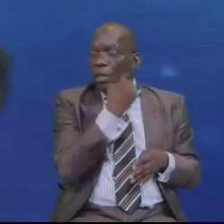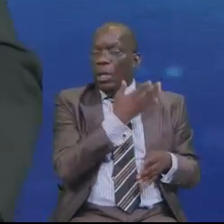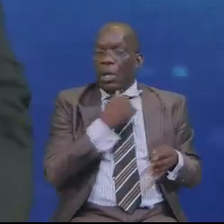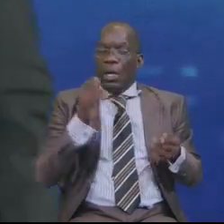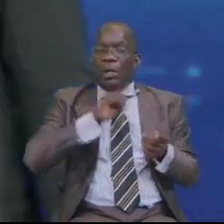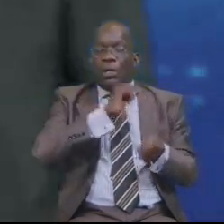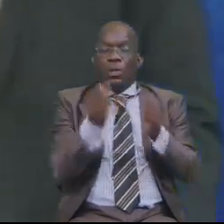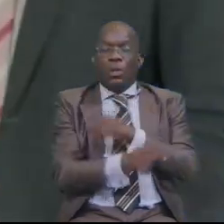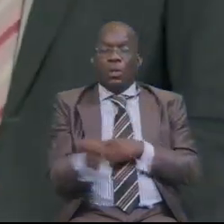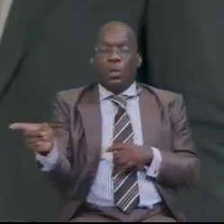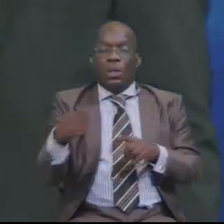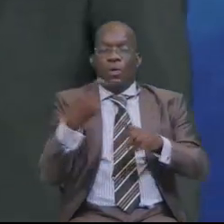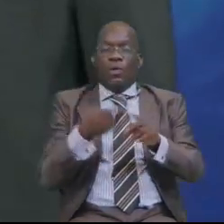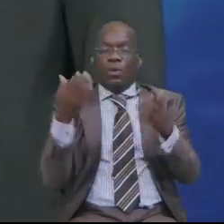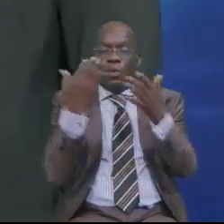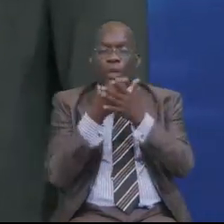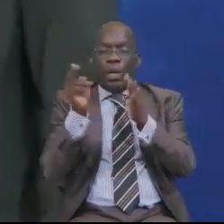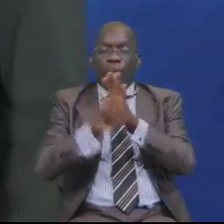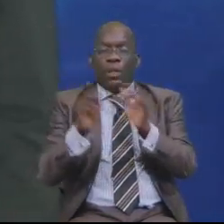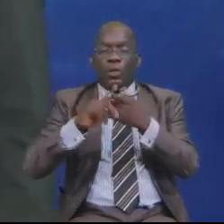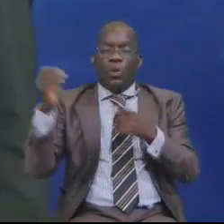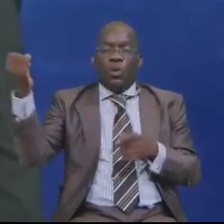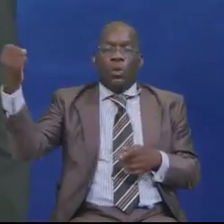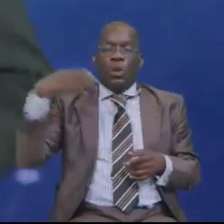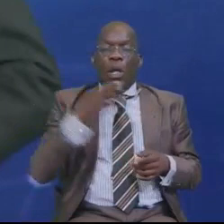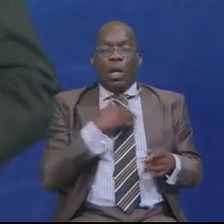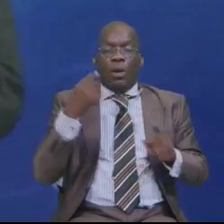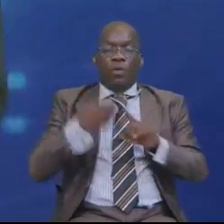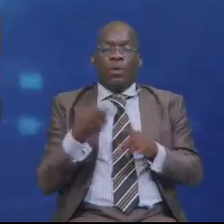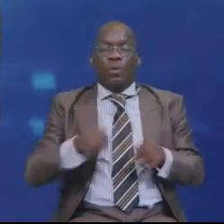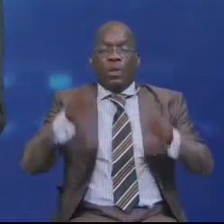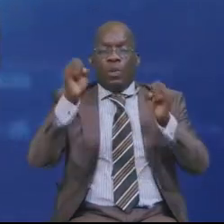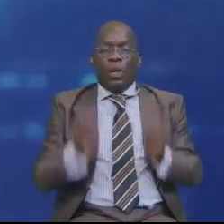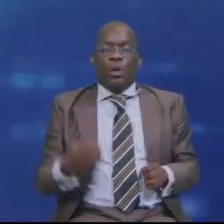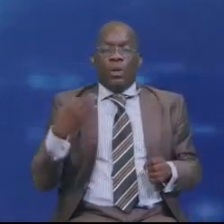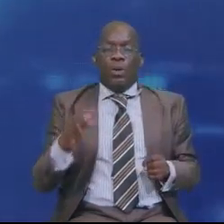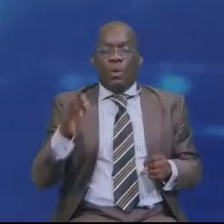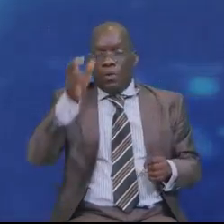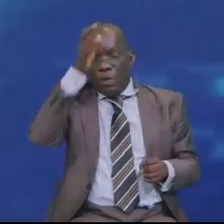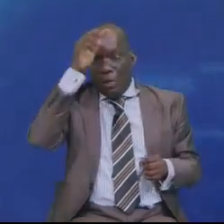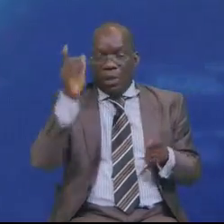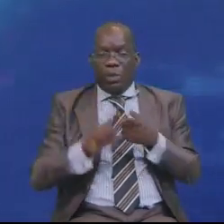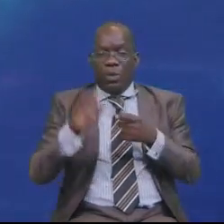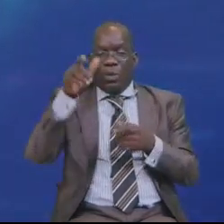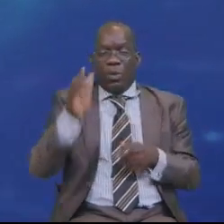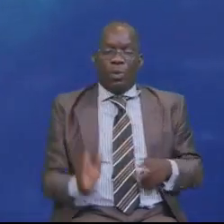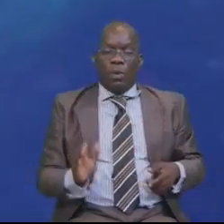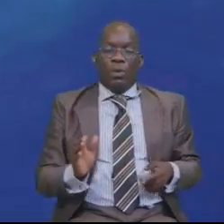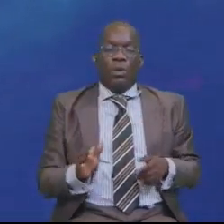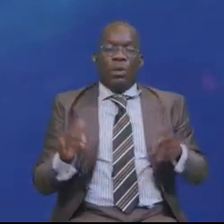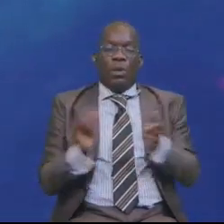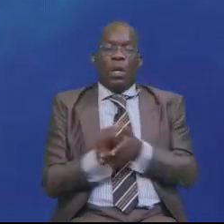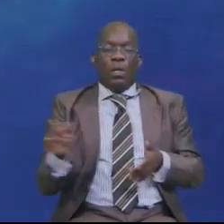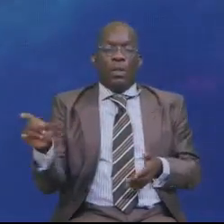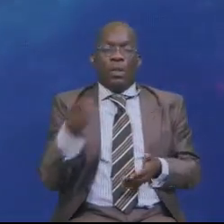to light and from the power of Satan unto God, that they